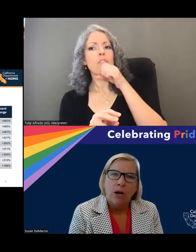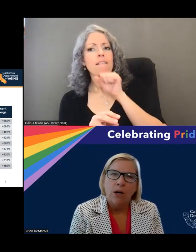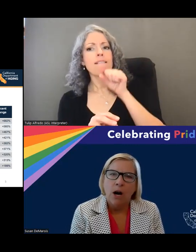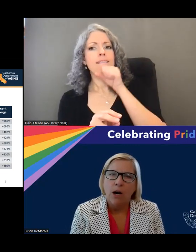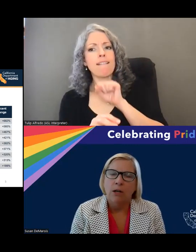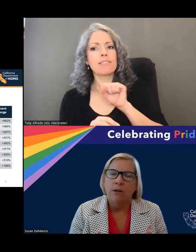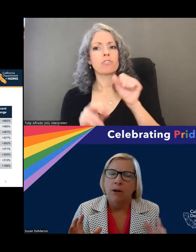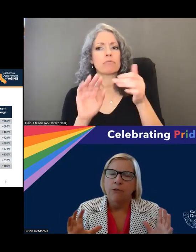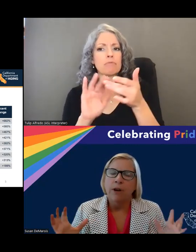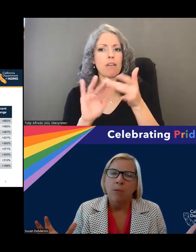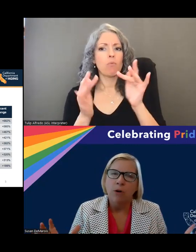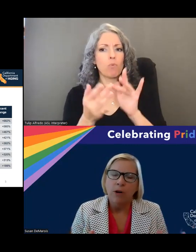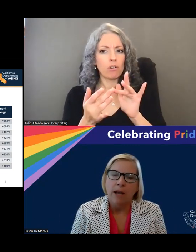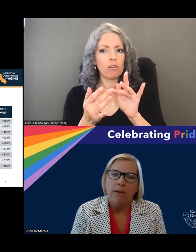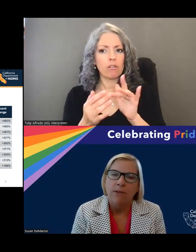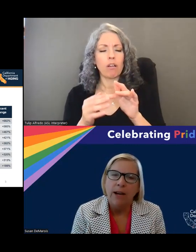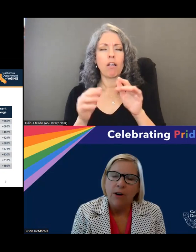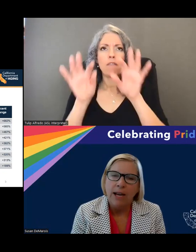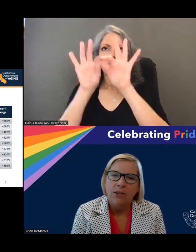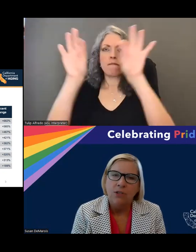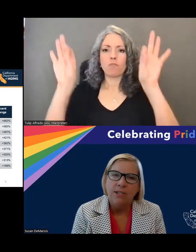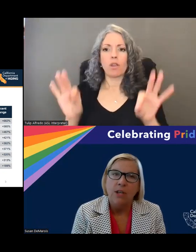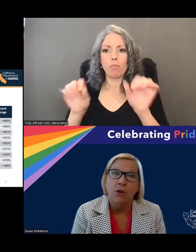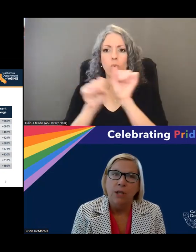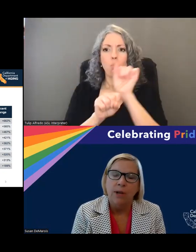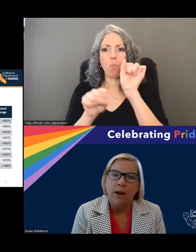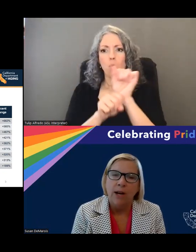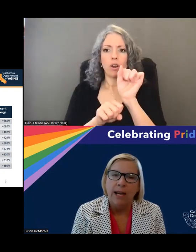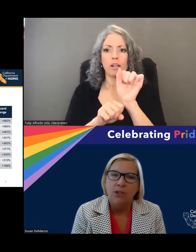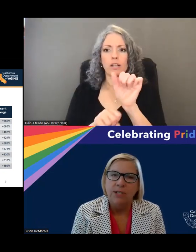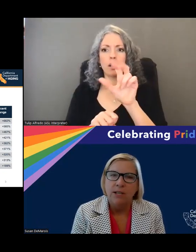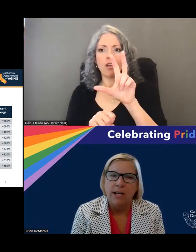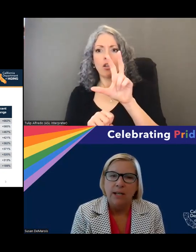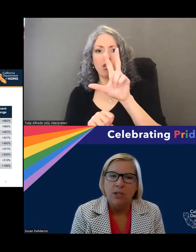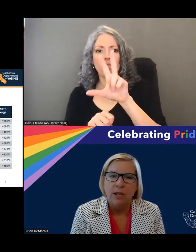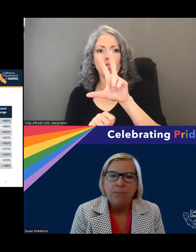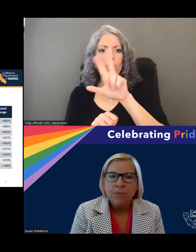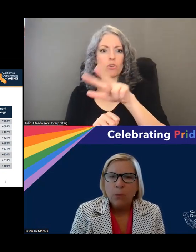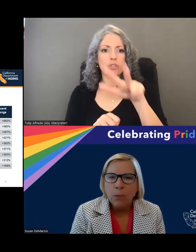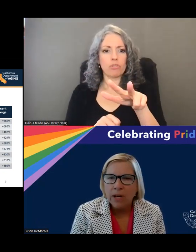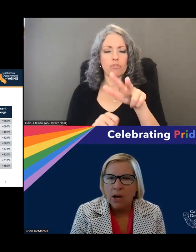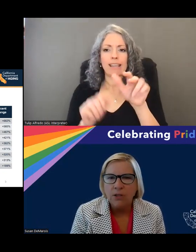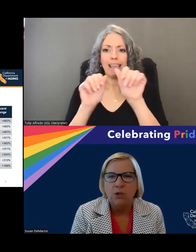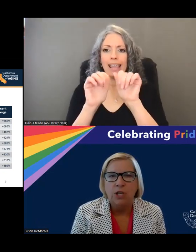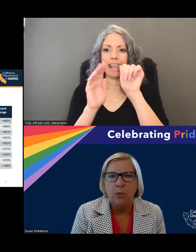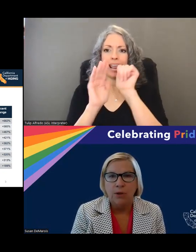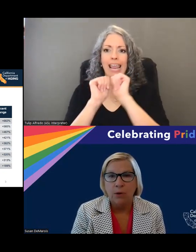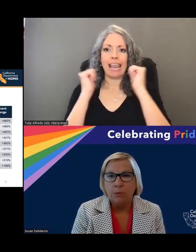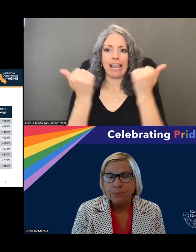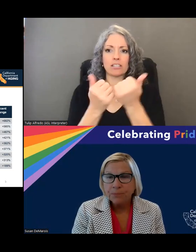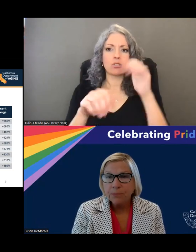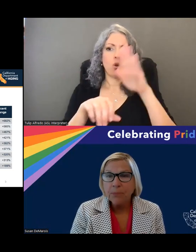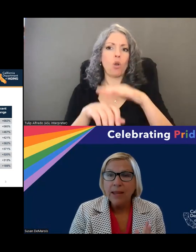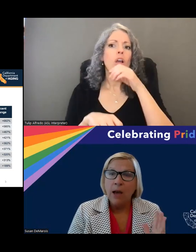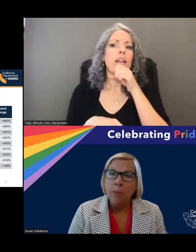network, our framework of area agents, the 33 area agencies on aging, we wanted to also share with